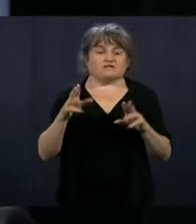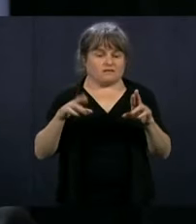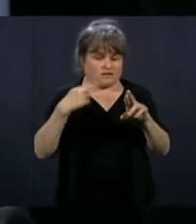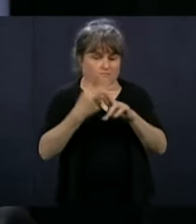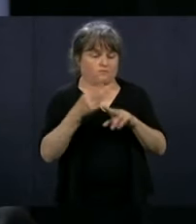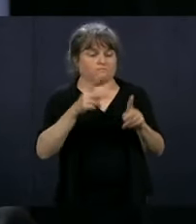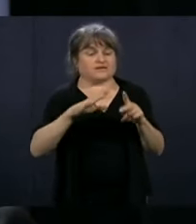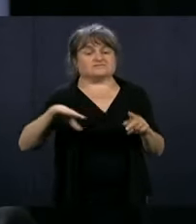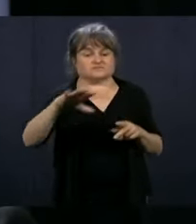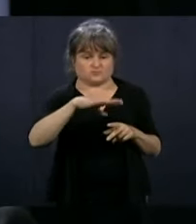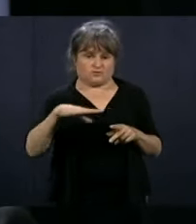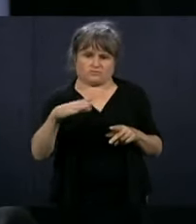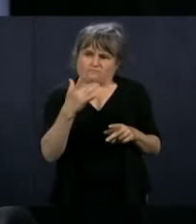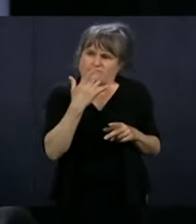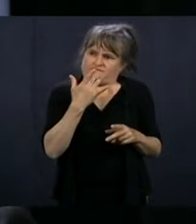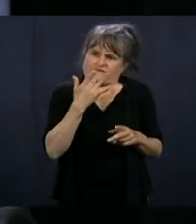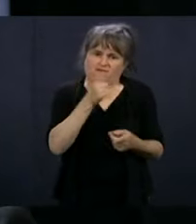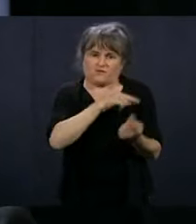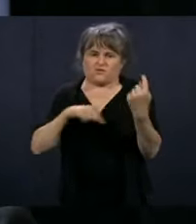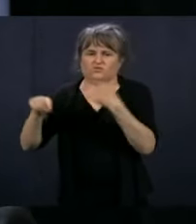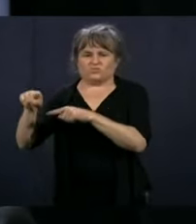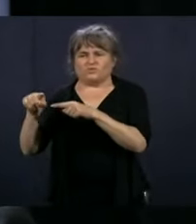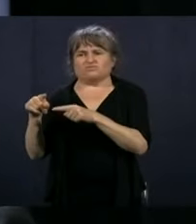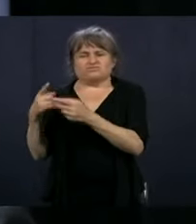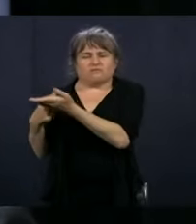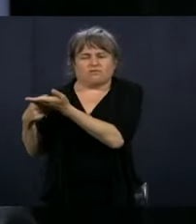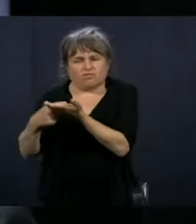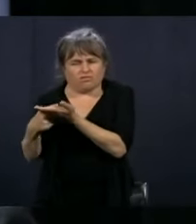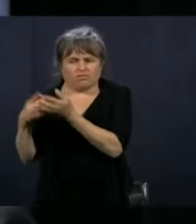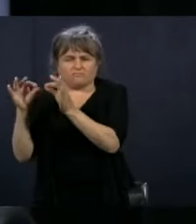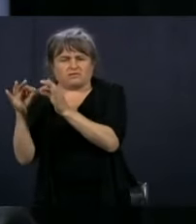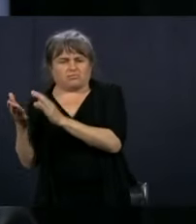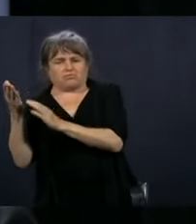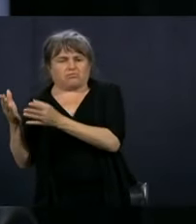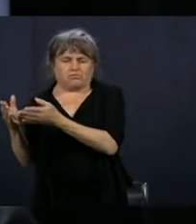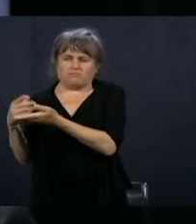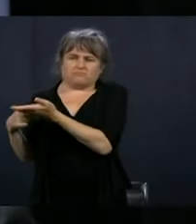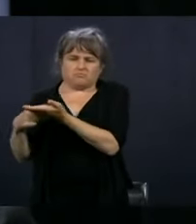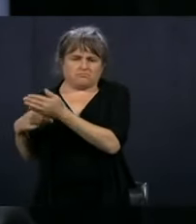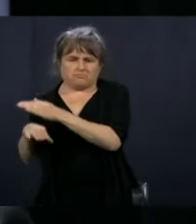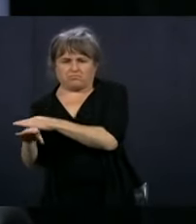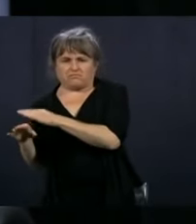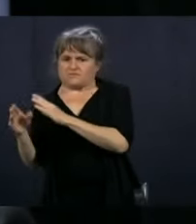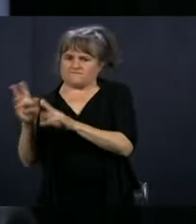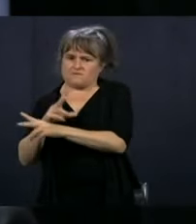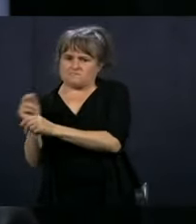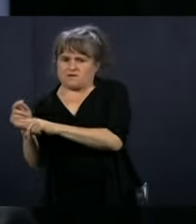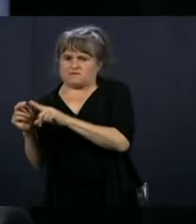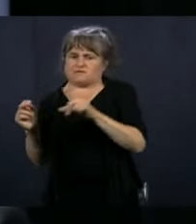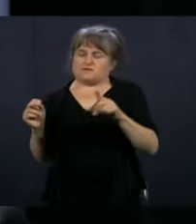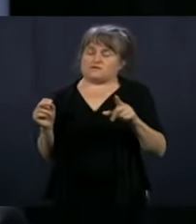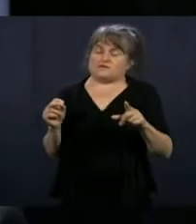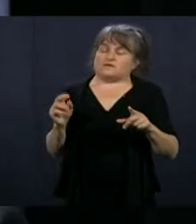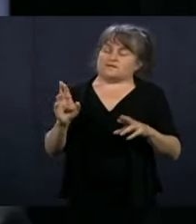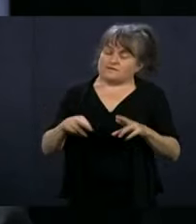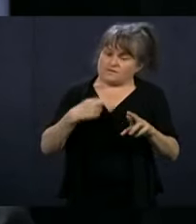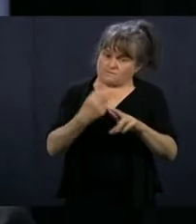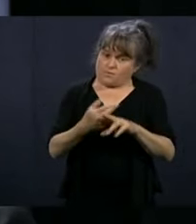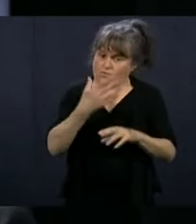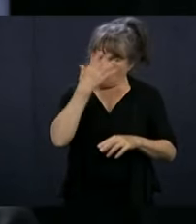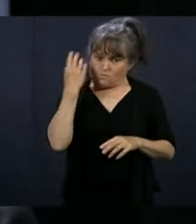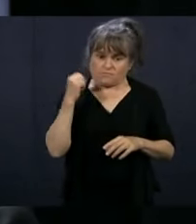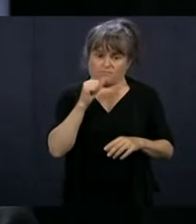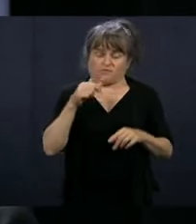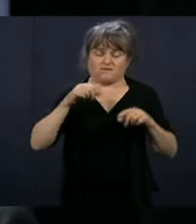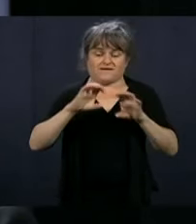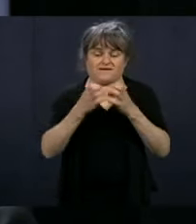that, the Charbonneau Commission was all behind them and the industry had improved since then. Well, listen, let's not forget that in our